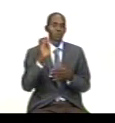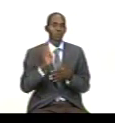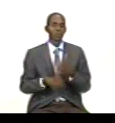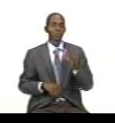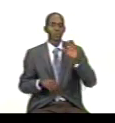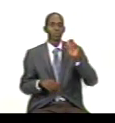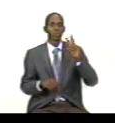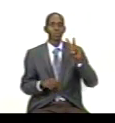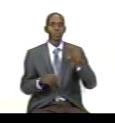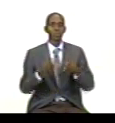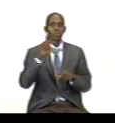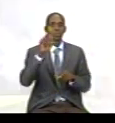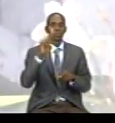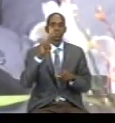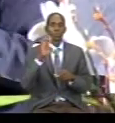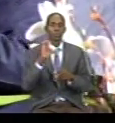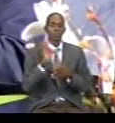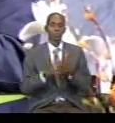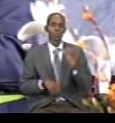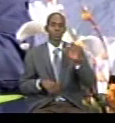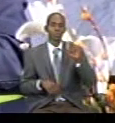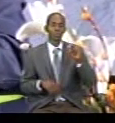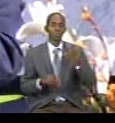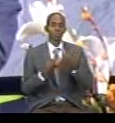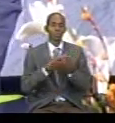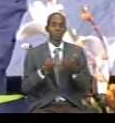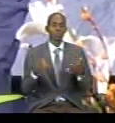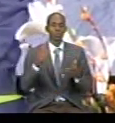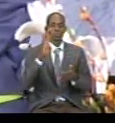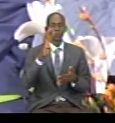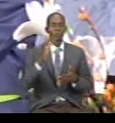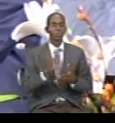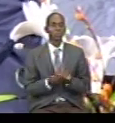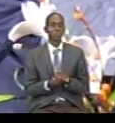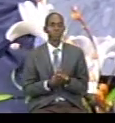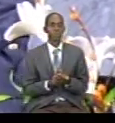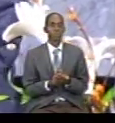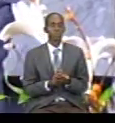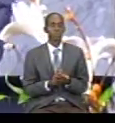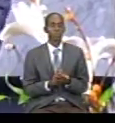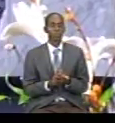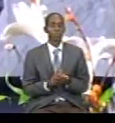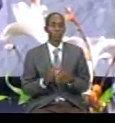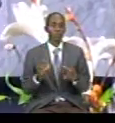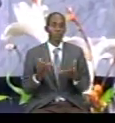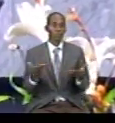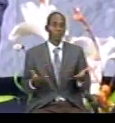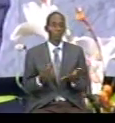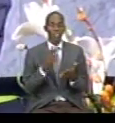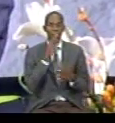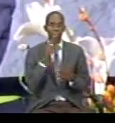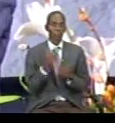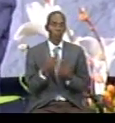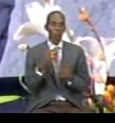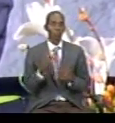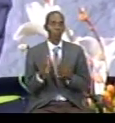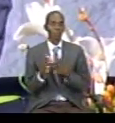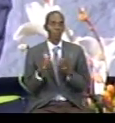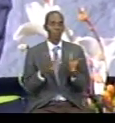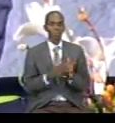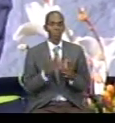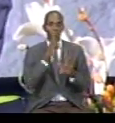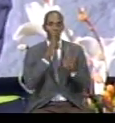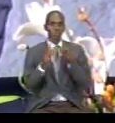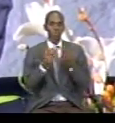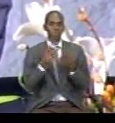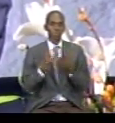from verse 4. Luke chapter 12, I'm reading from verse 4. Here are the words of Jesus. He's talking to